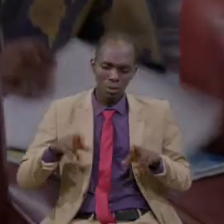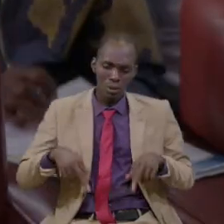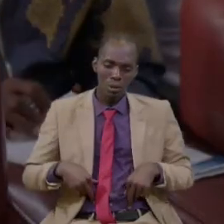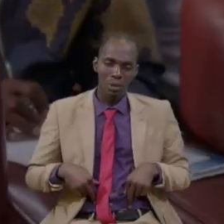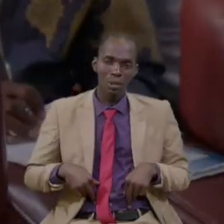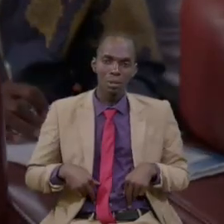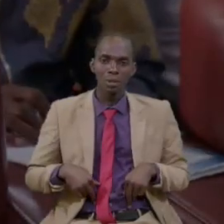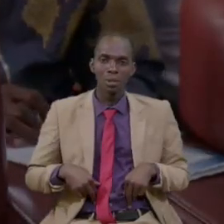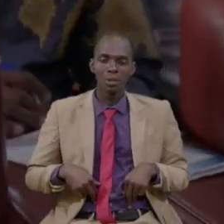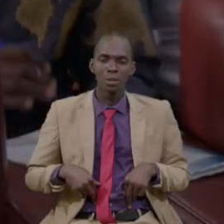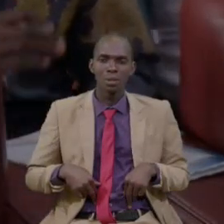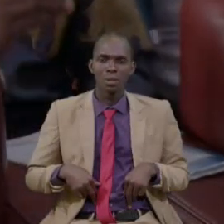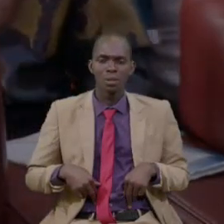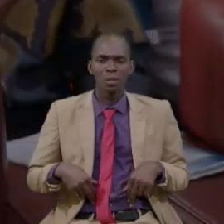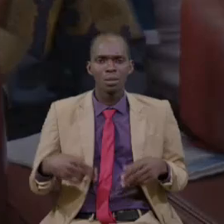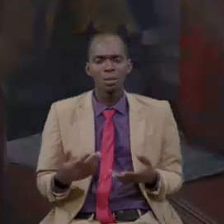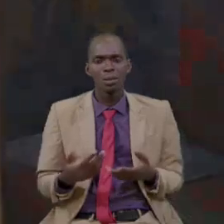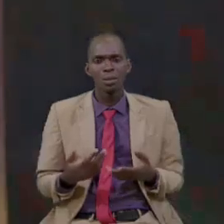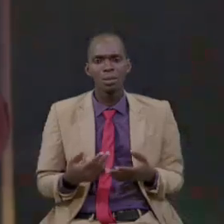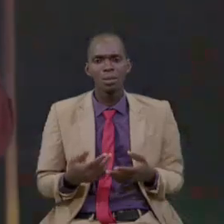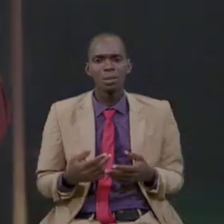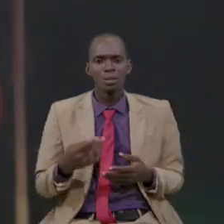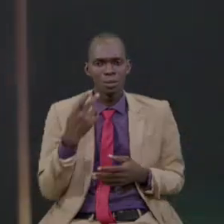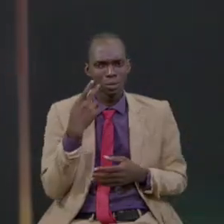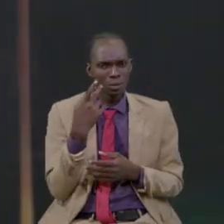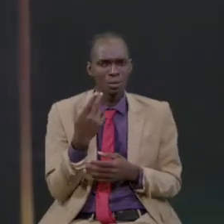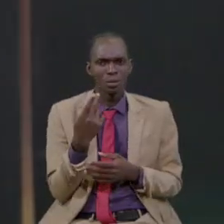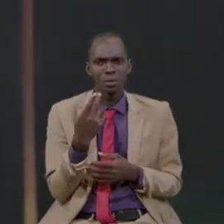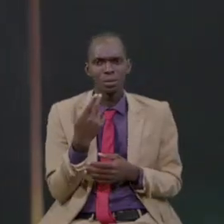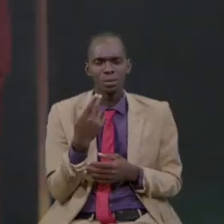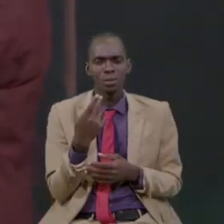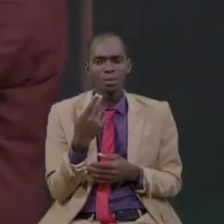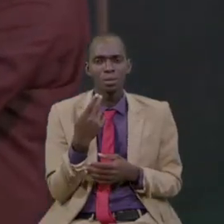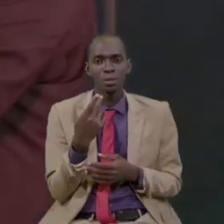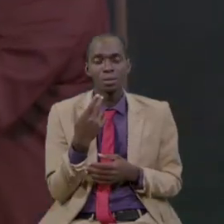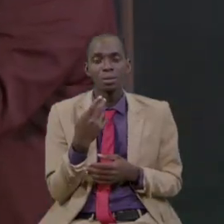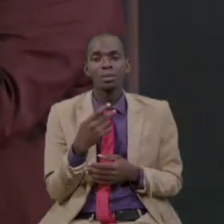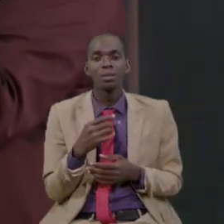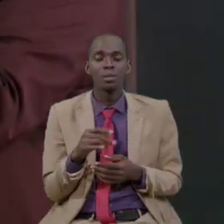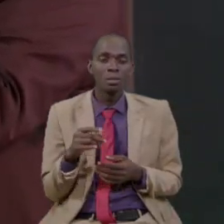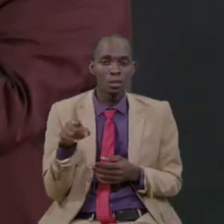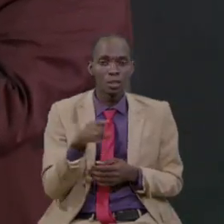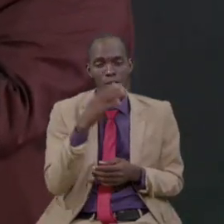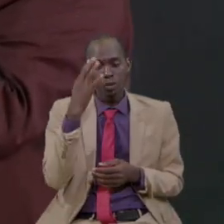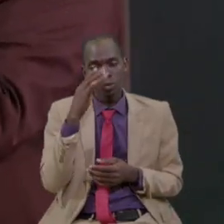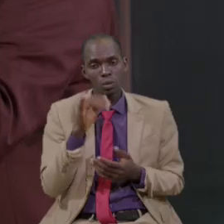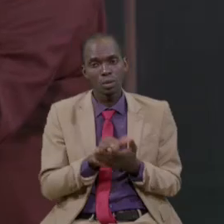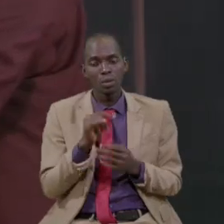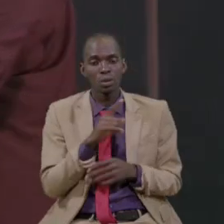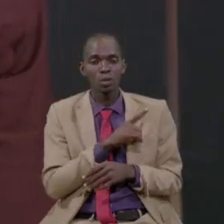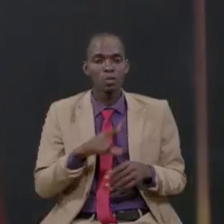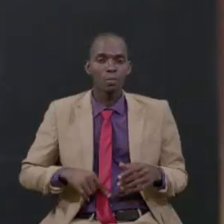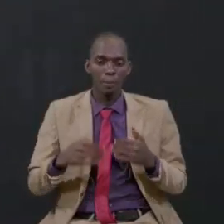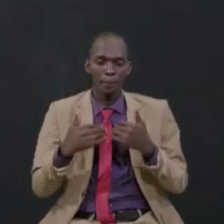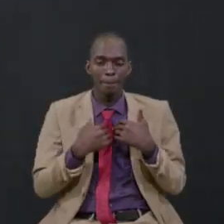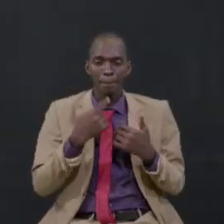see contradiction there? They know. The Lord has said, occupy till I come.